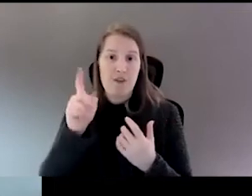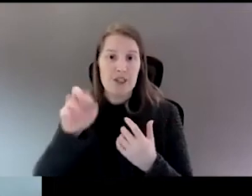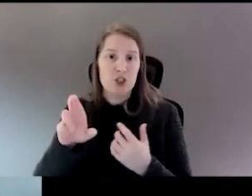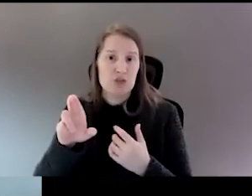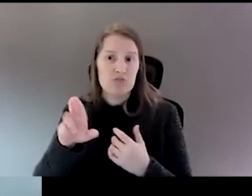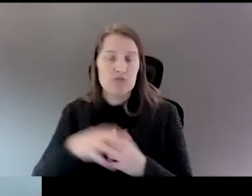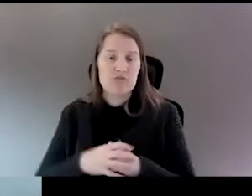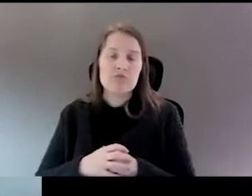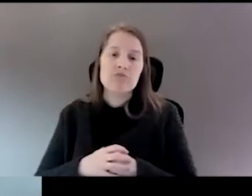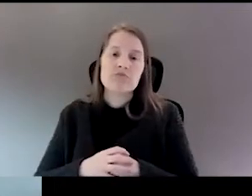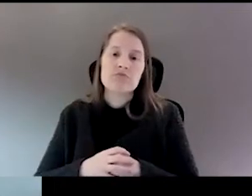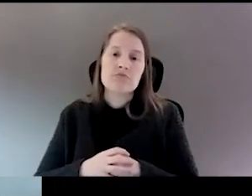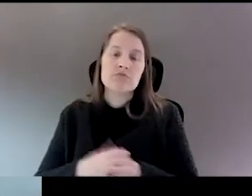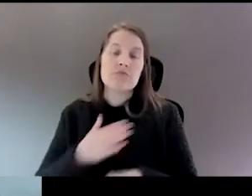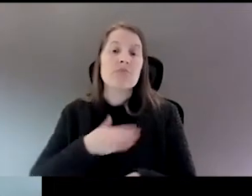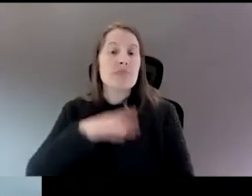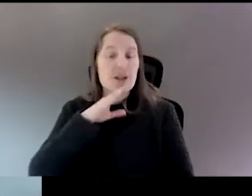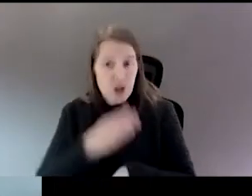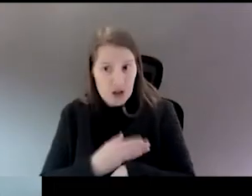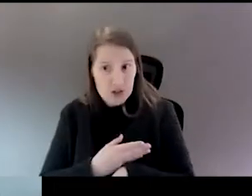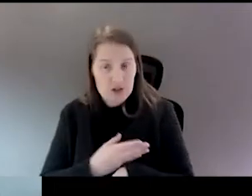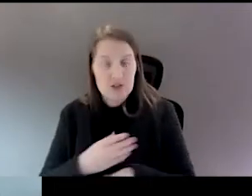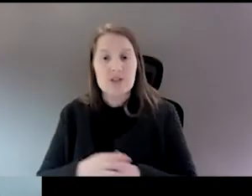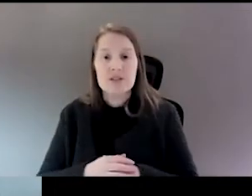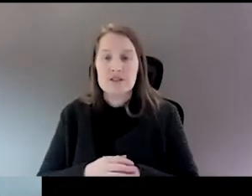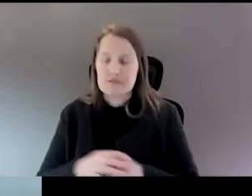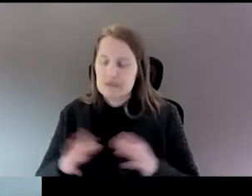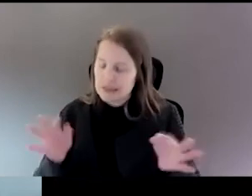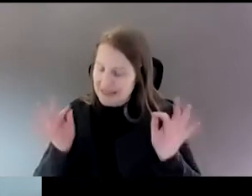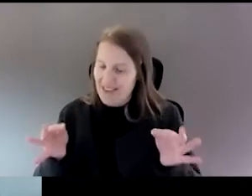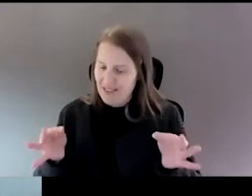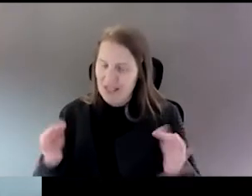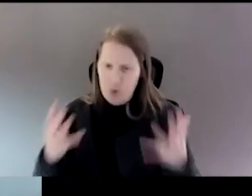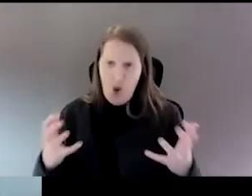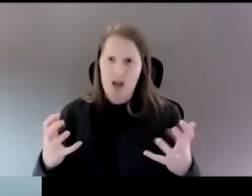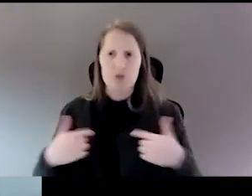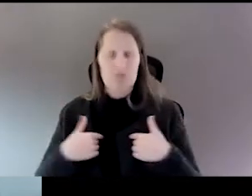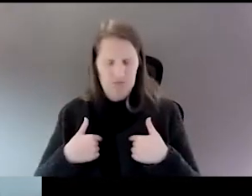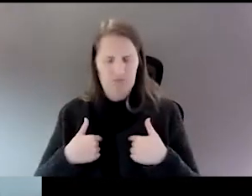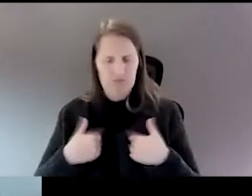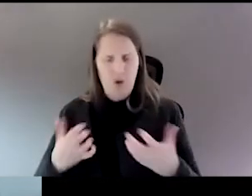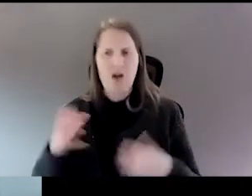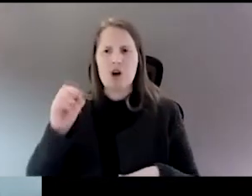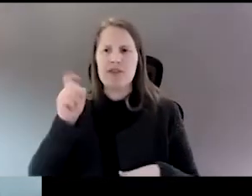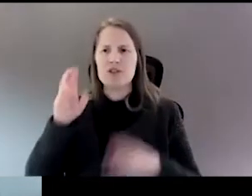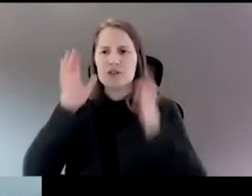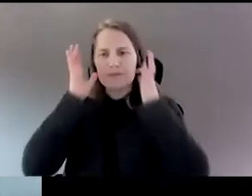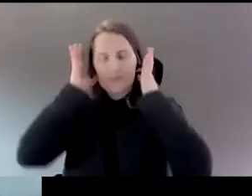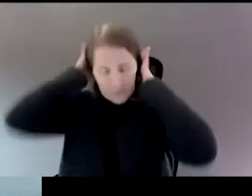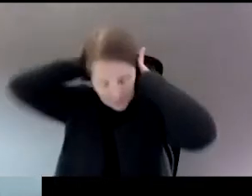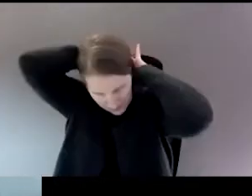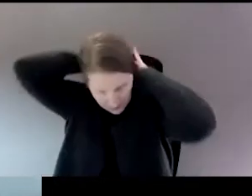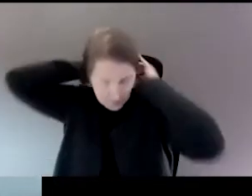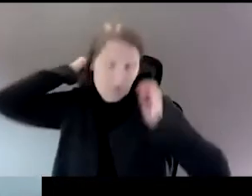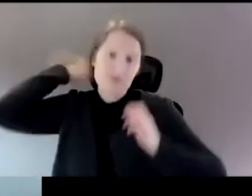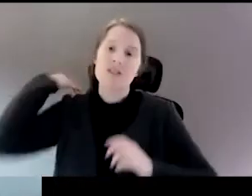my daughter definitely wanted to be an officer. So what was decided was that she would be the sergeant